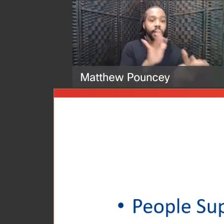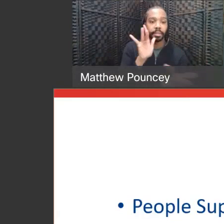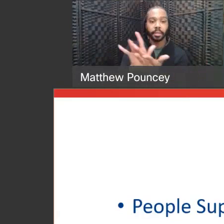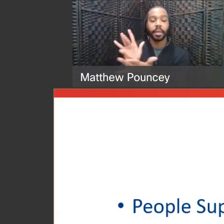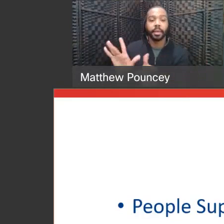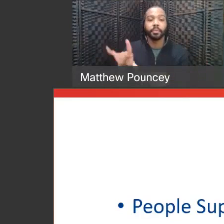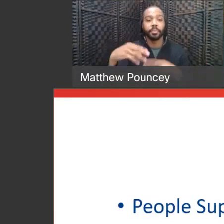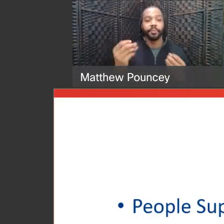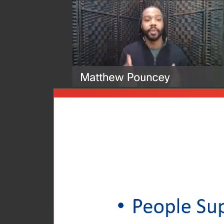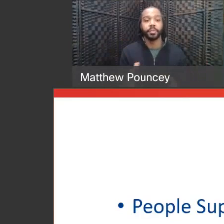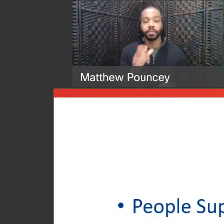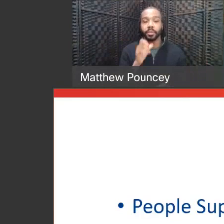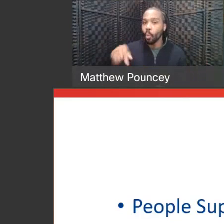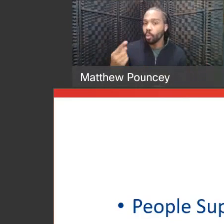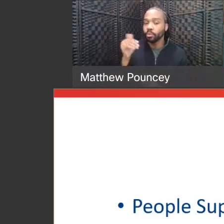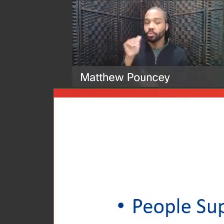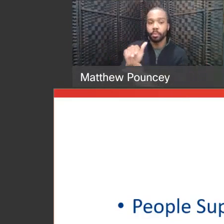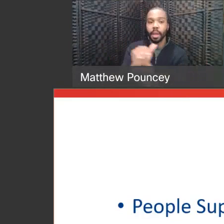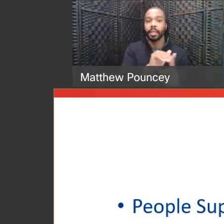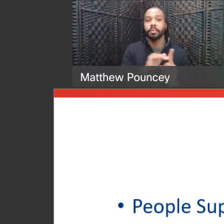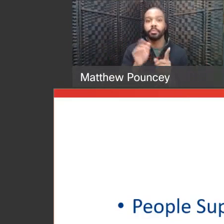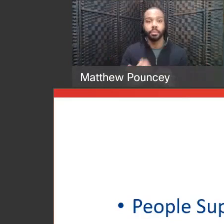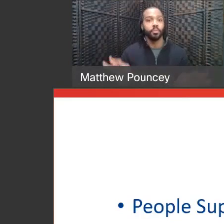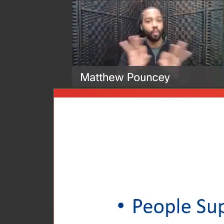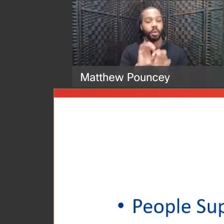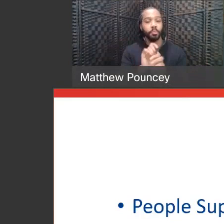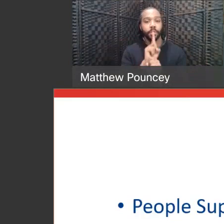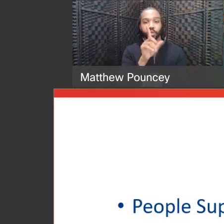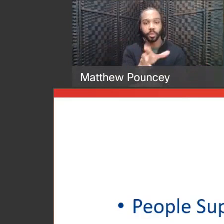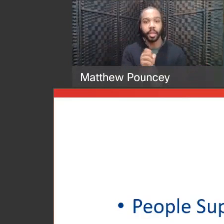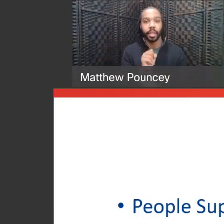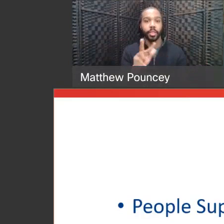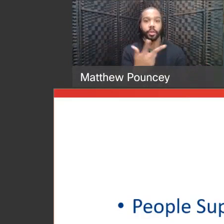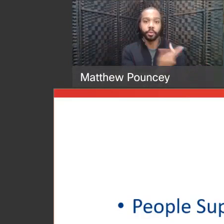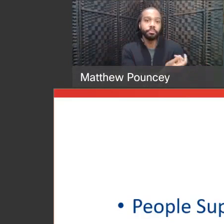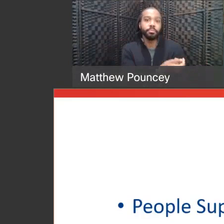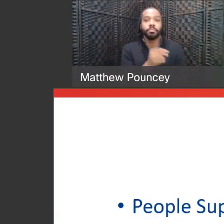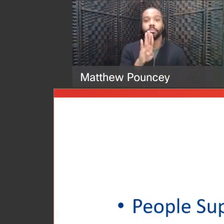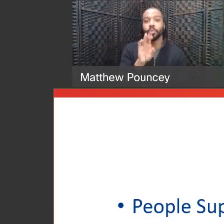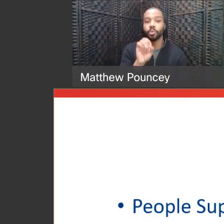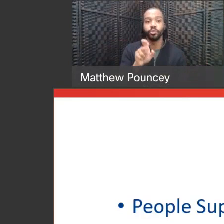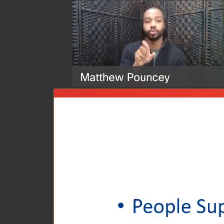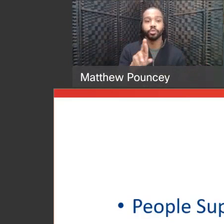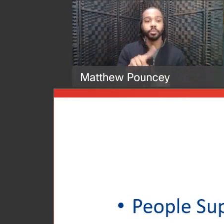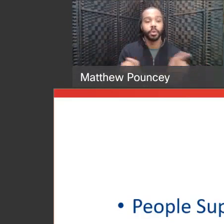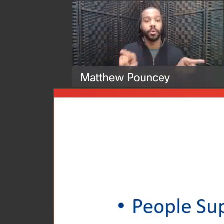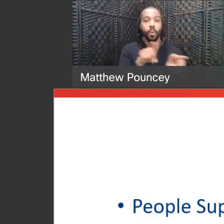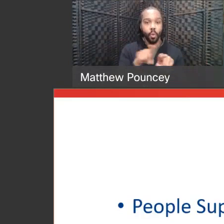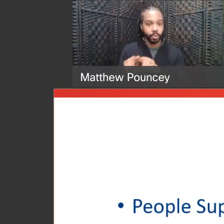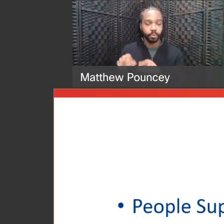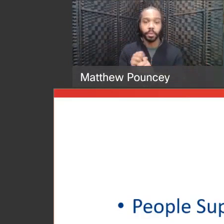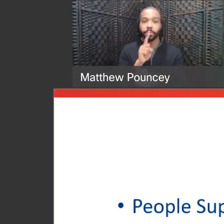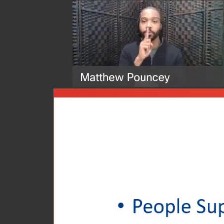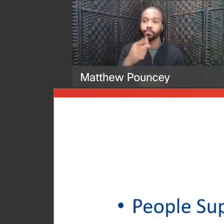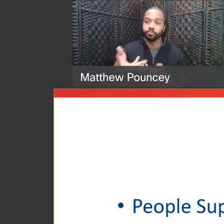not only reminders about the importance of getting people boosters, but also speaking to people about